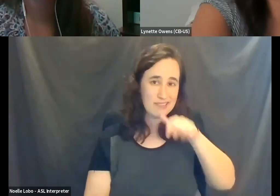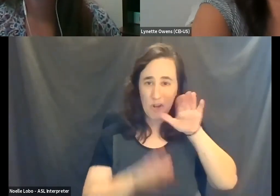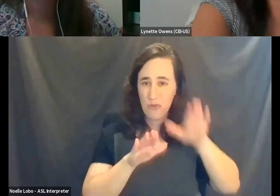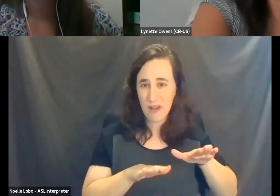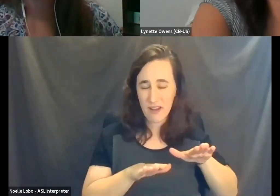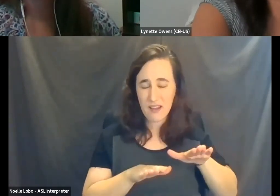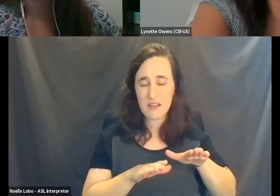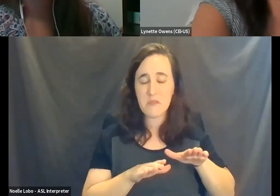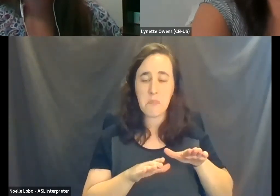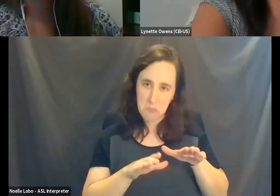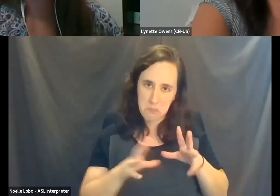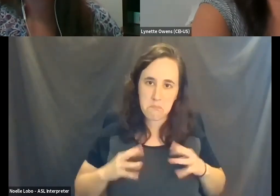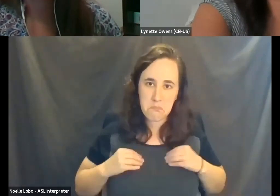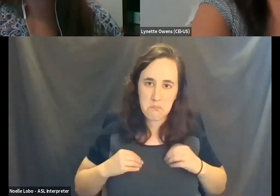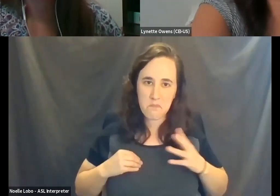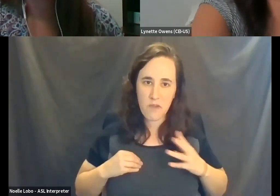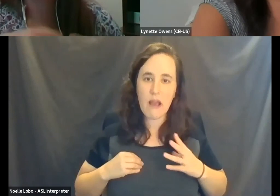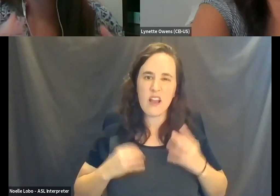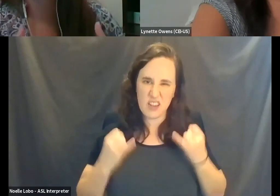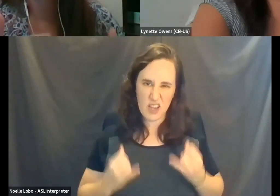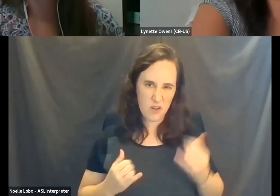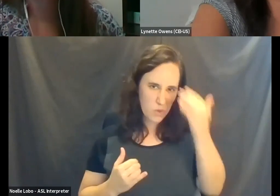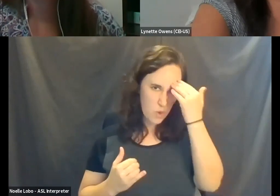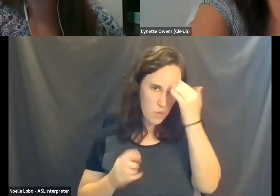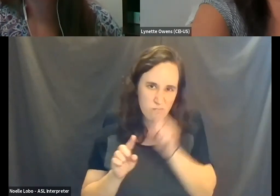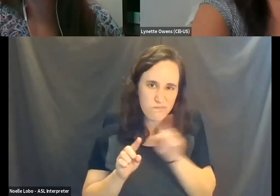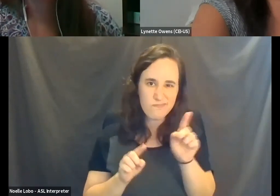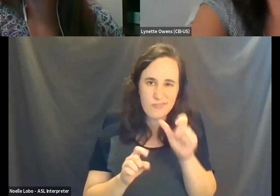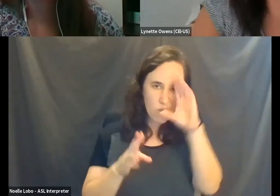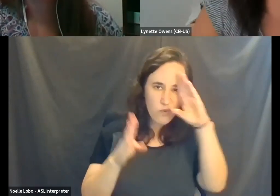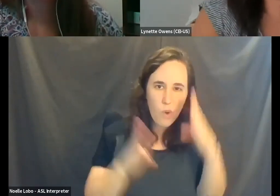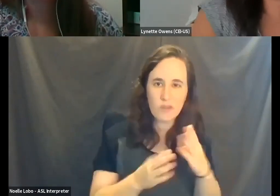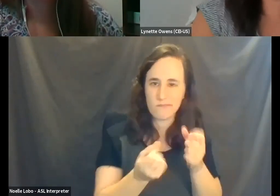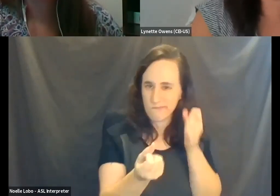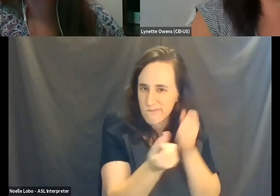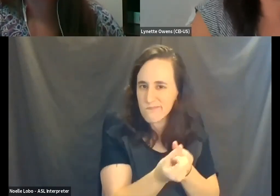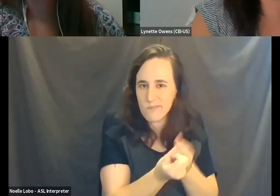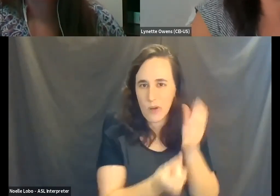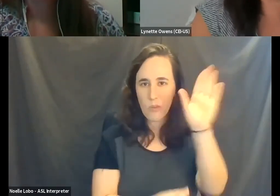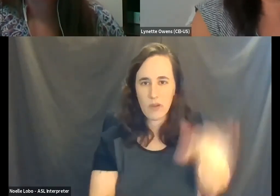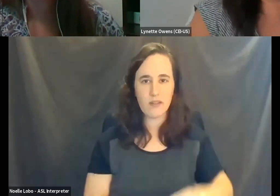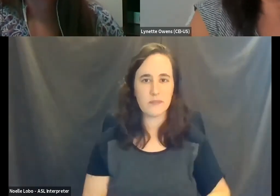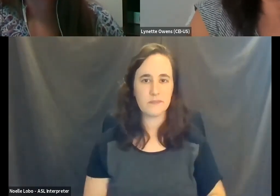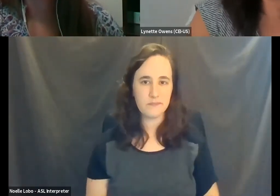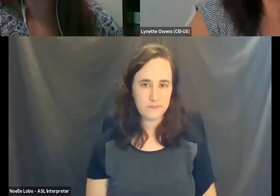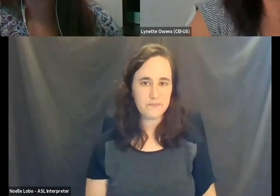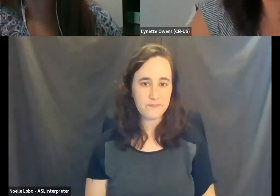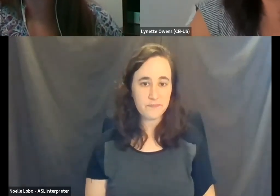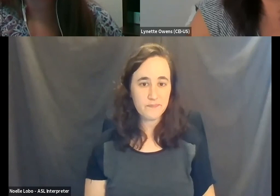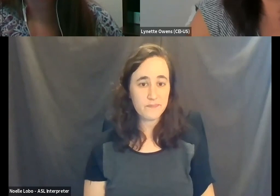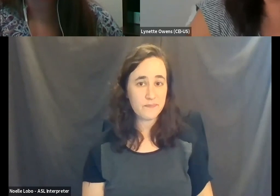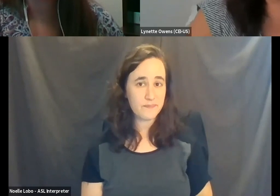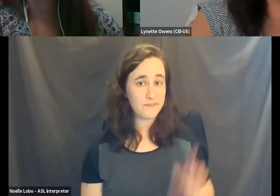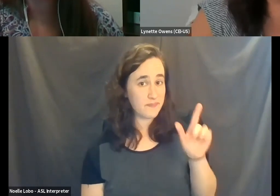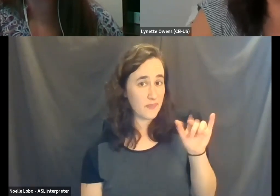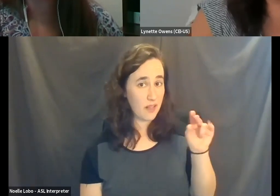know who we really need to work closely with. Okay. Well, that seems like a